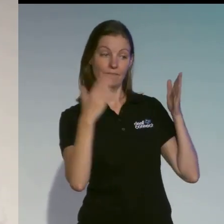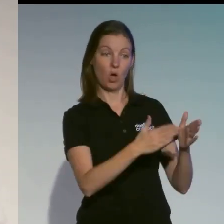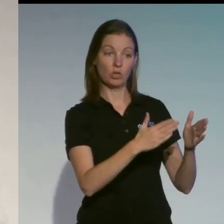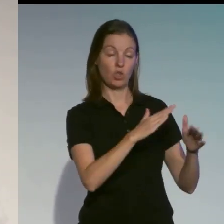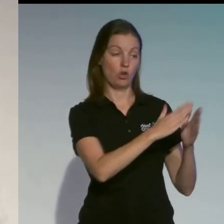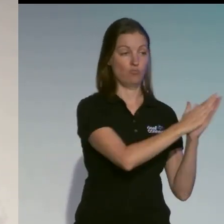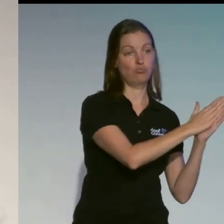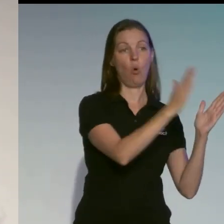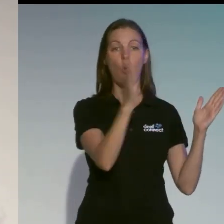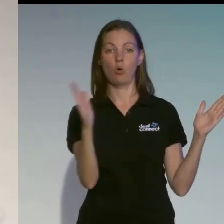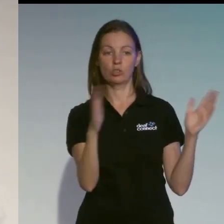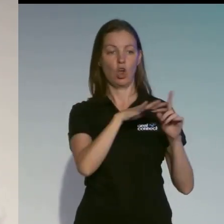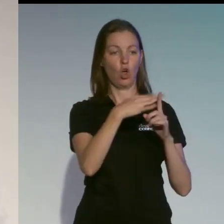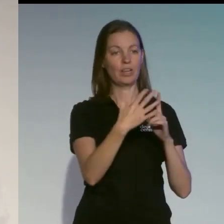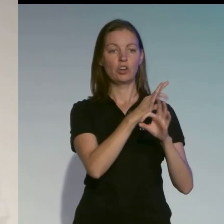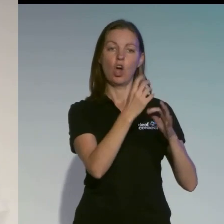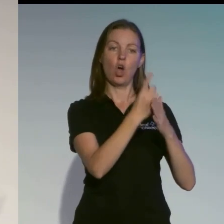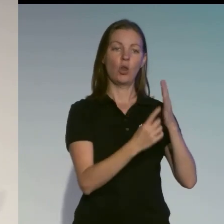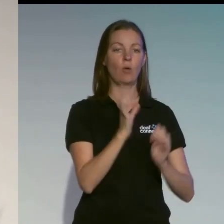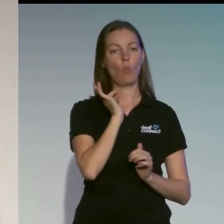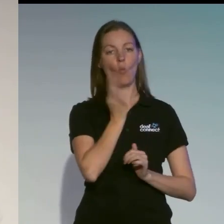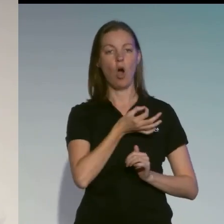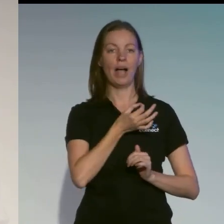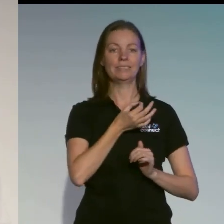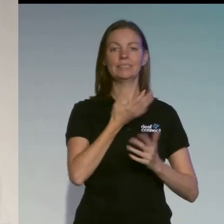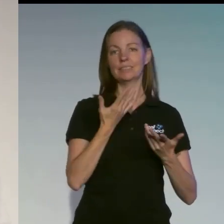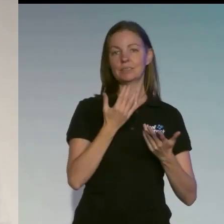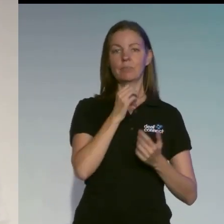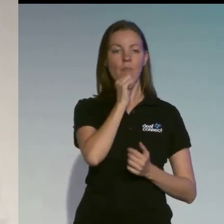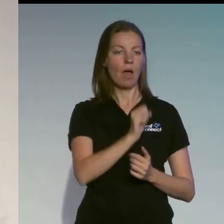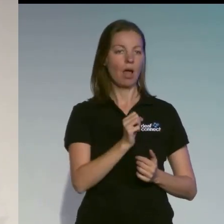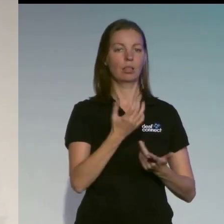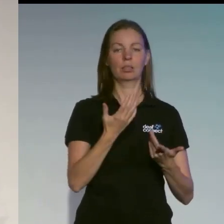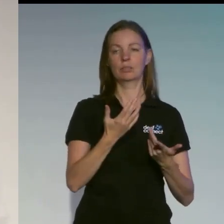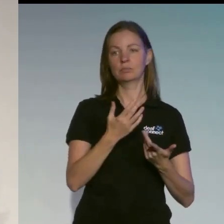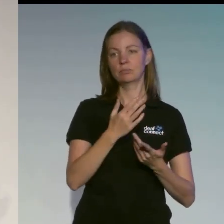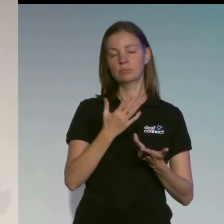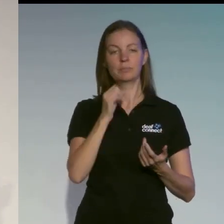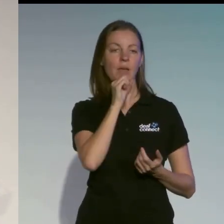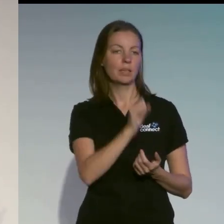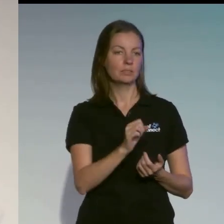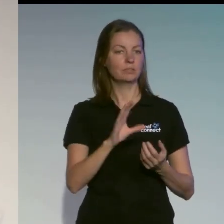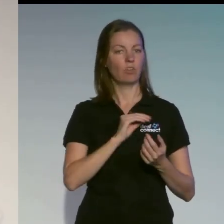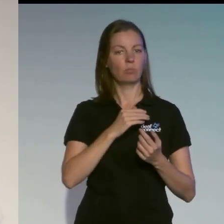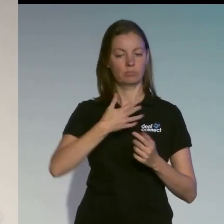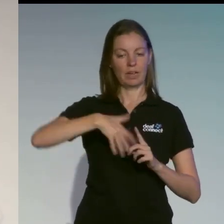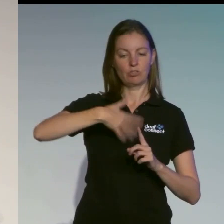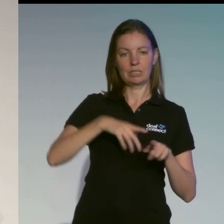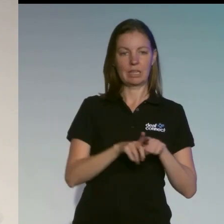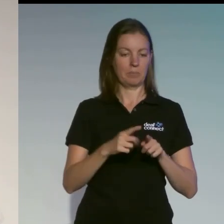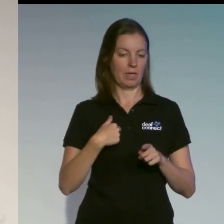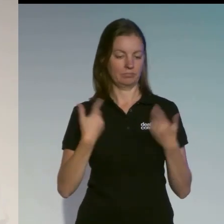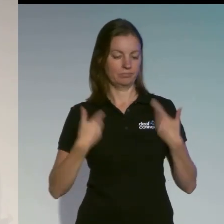of contexts, not just white, gay, cis men from Christian backgrounds like me. We wrote a manifesto called the Sojai Survivor